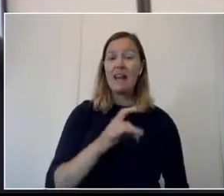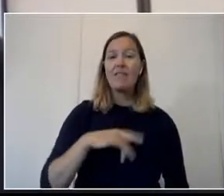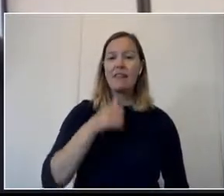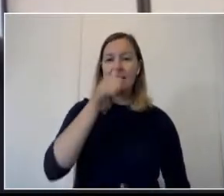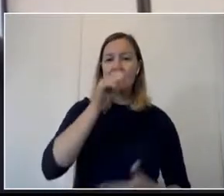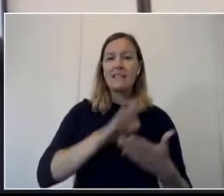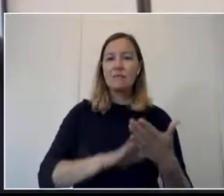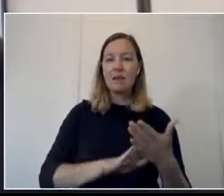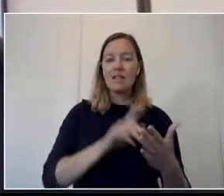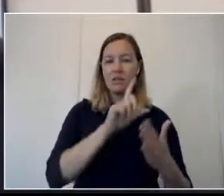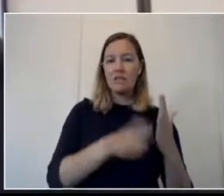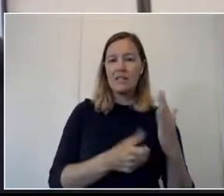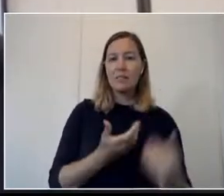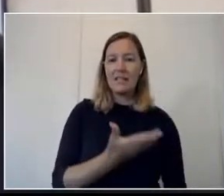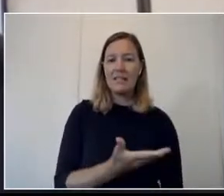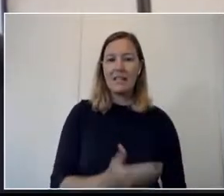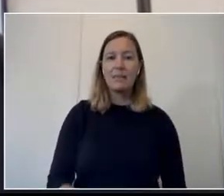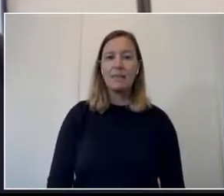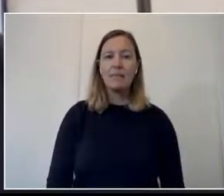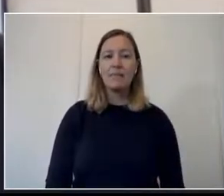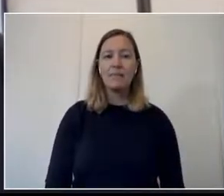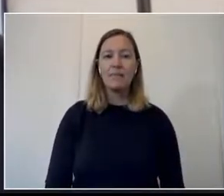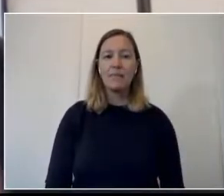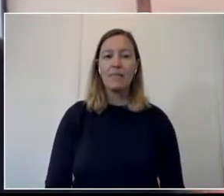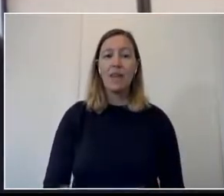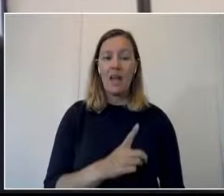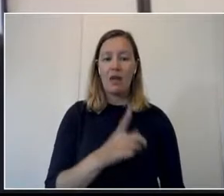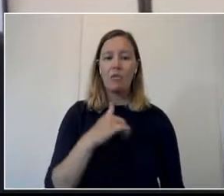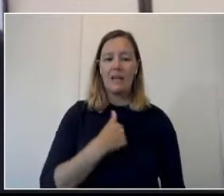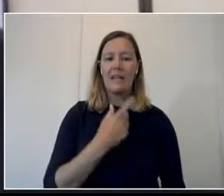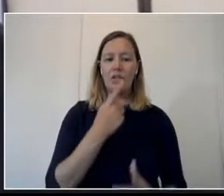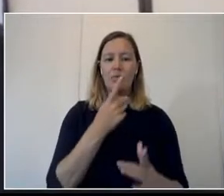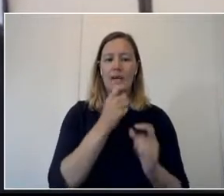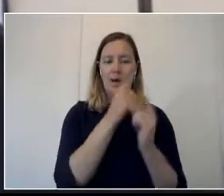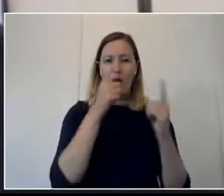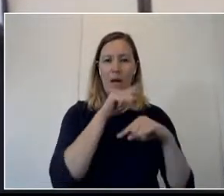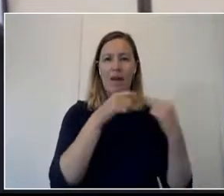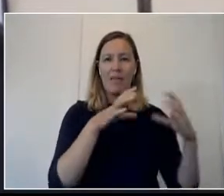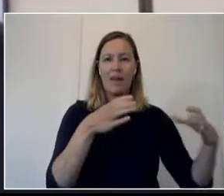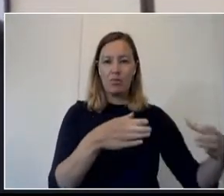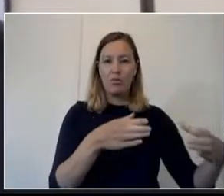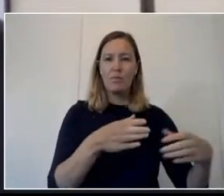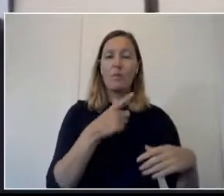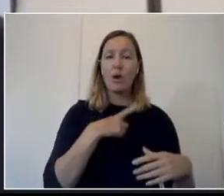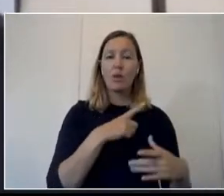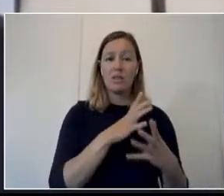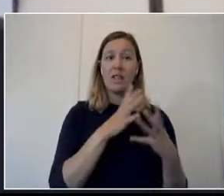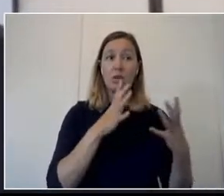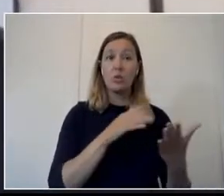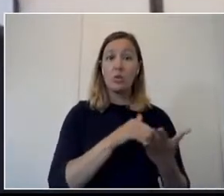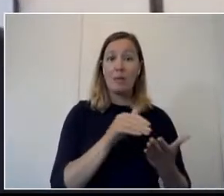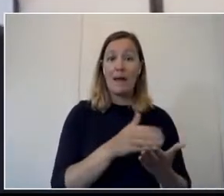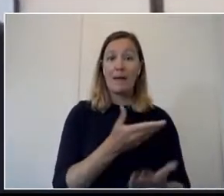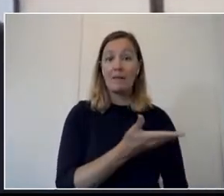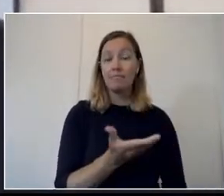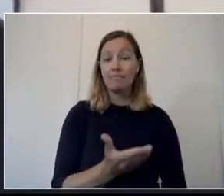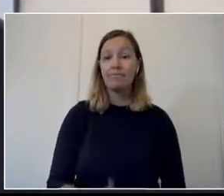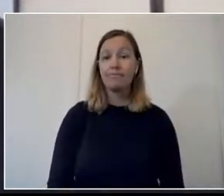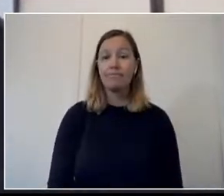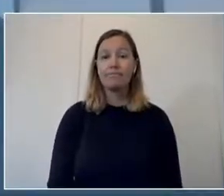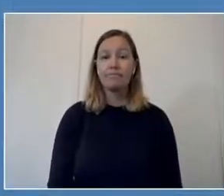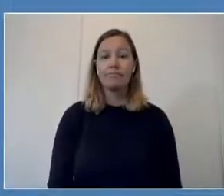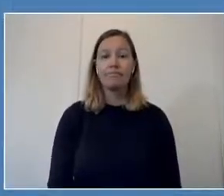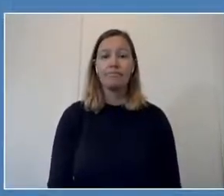disability, and we ignore that market at our peril. It's a huge market, so it's worth also adding